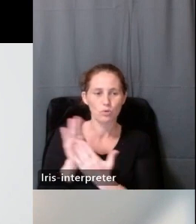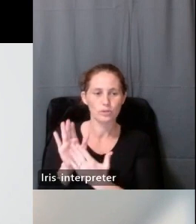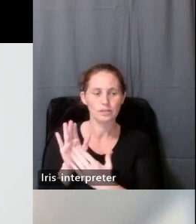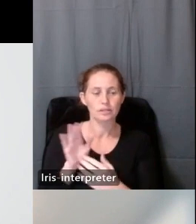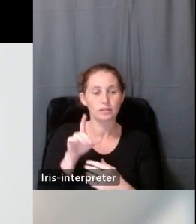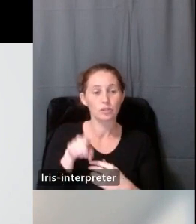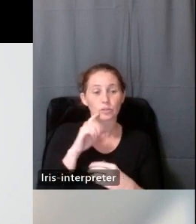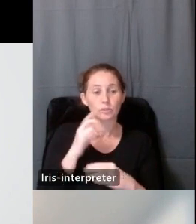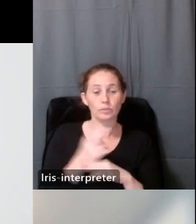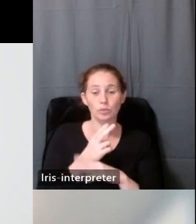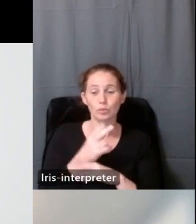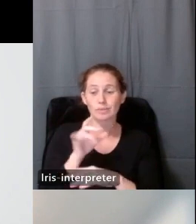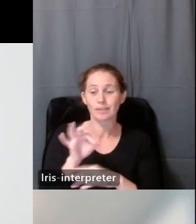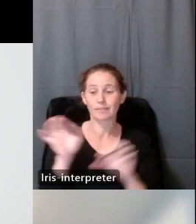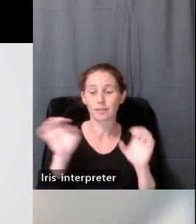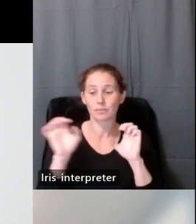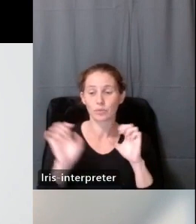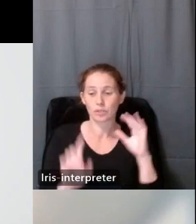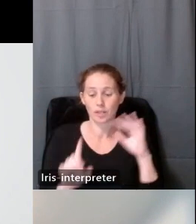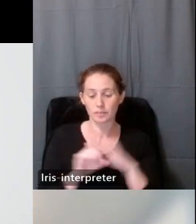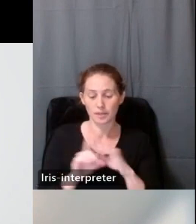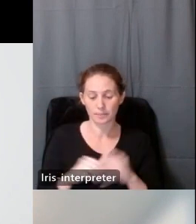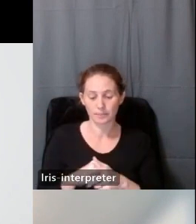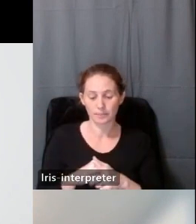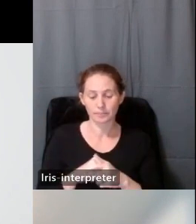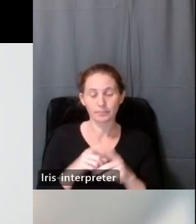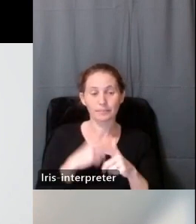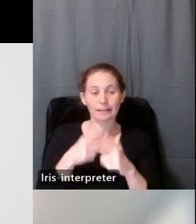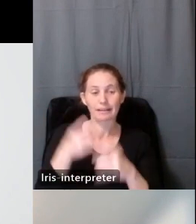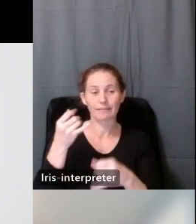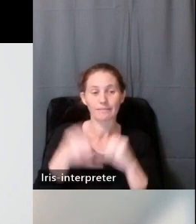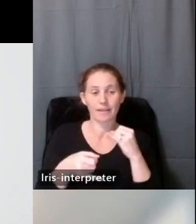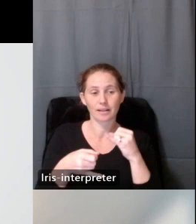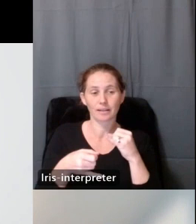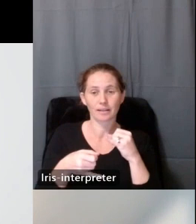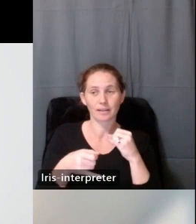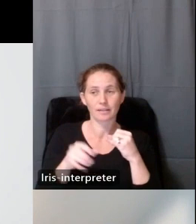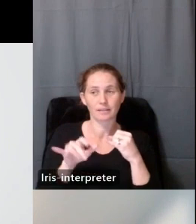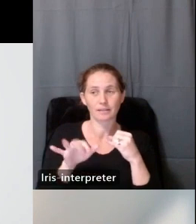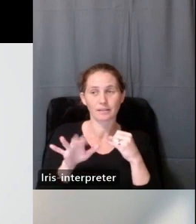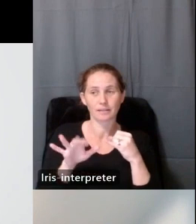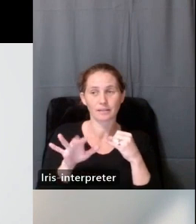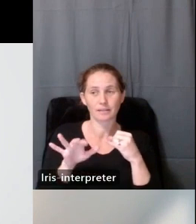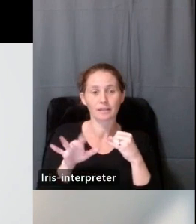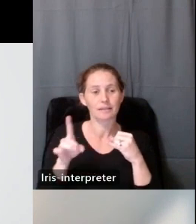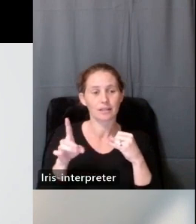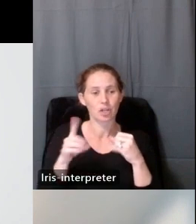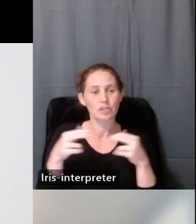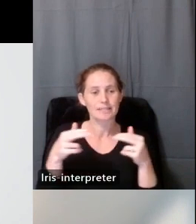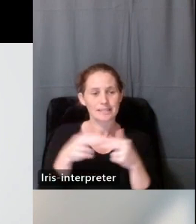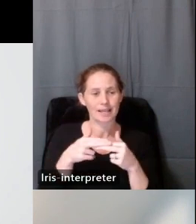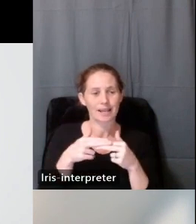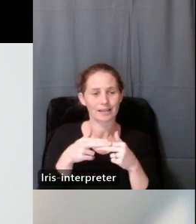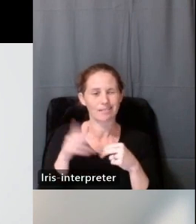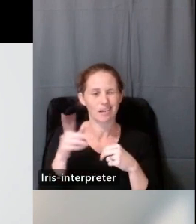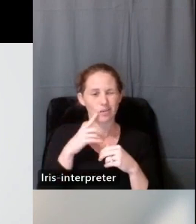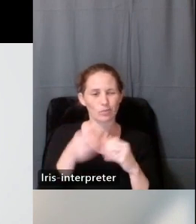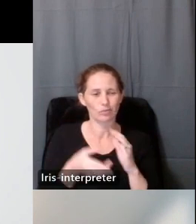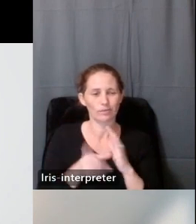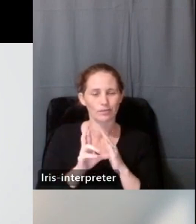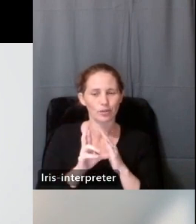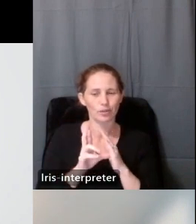should be used in the event of an emergency. And then finally, there is a slide that I will